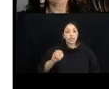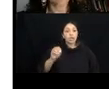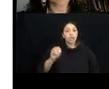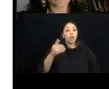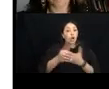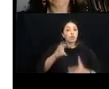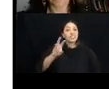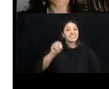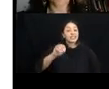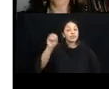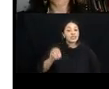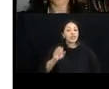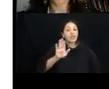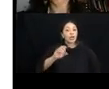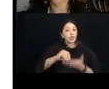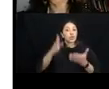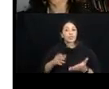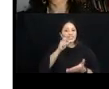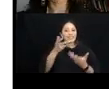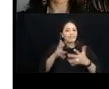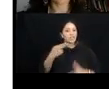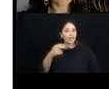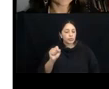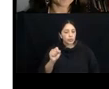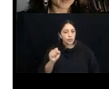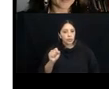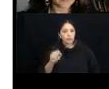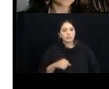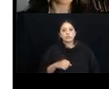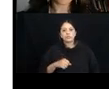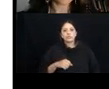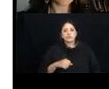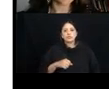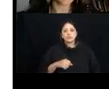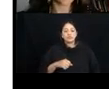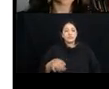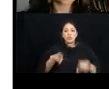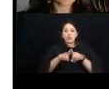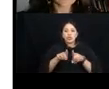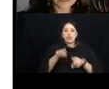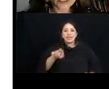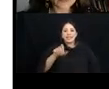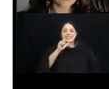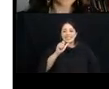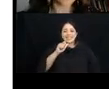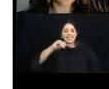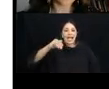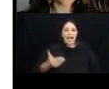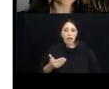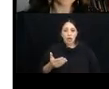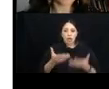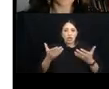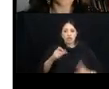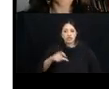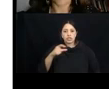60% of their students were dropping out of high school. They did not employ very many teachers that represented